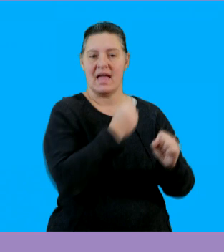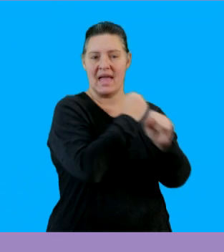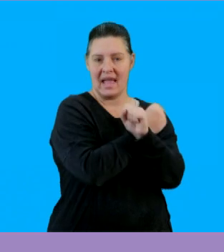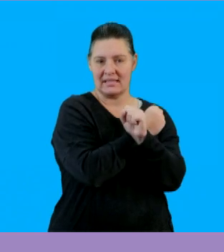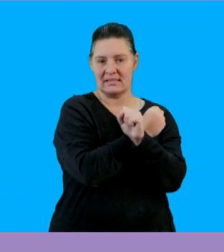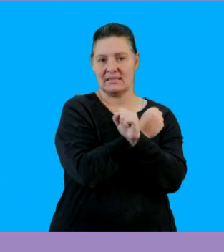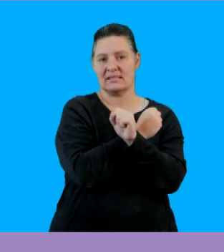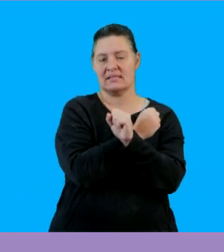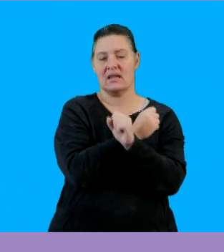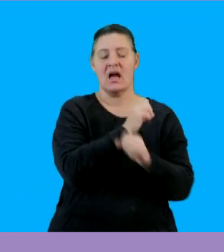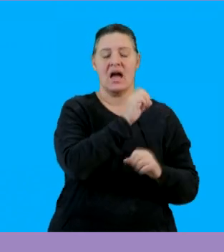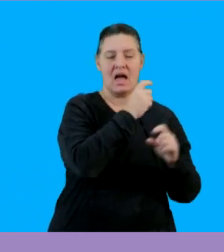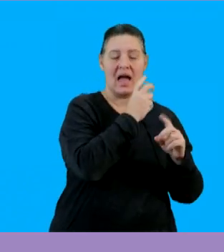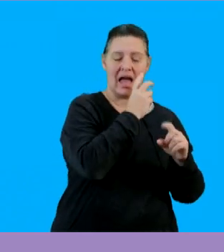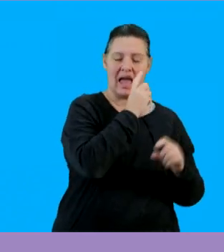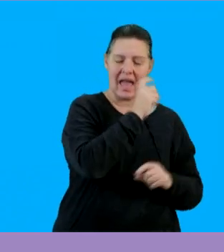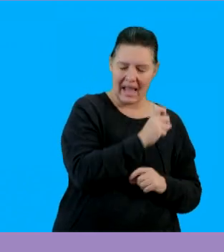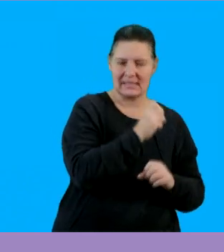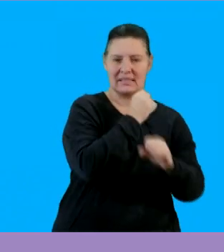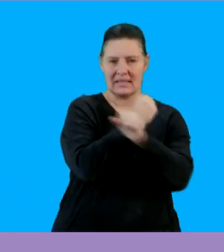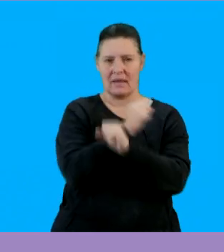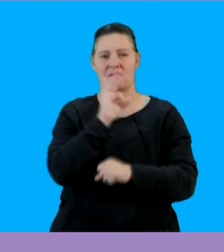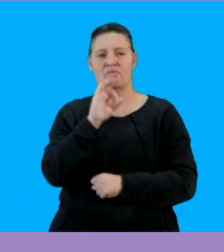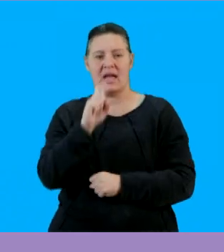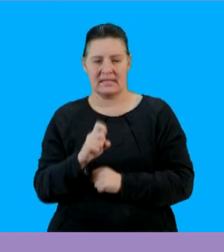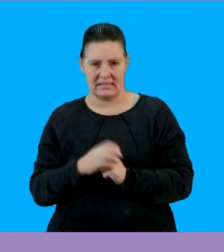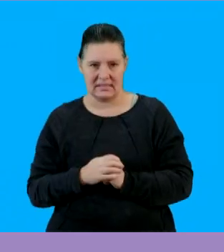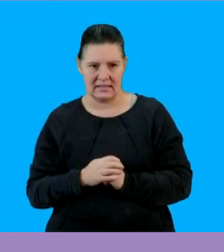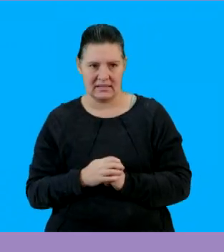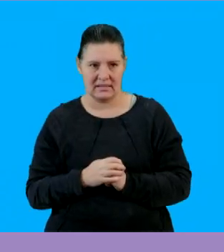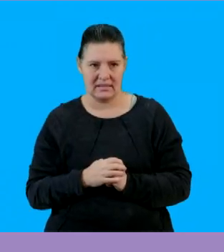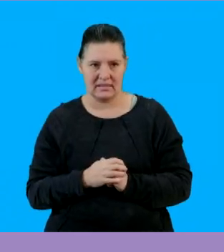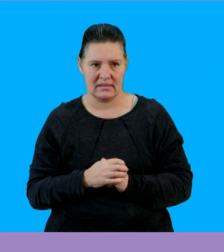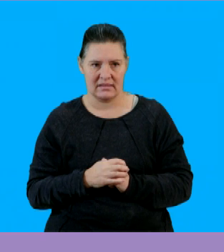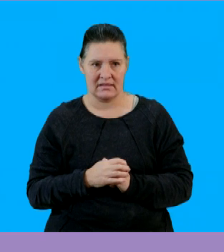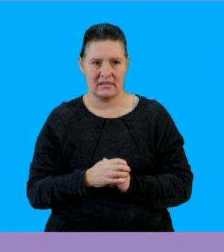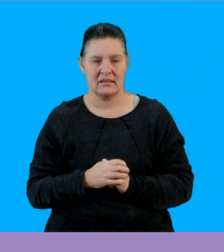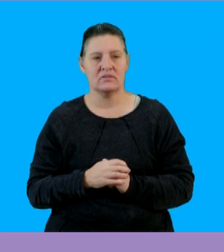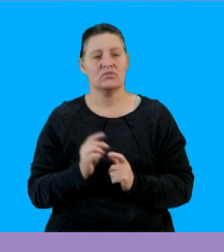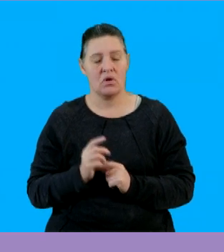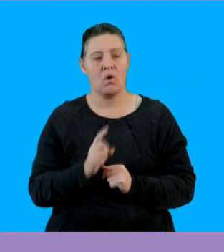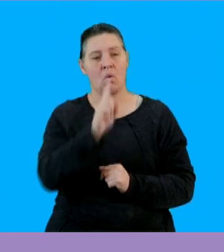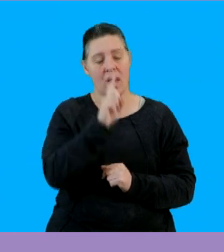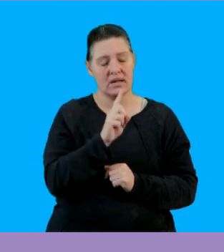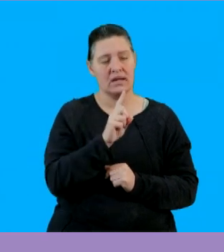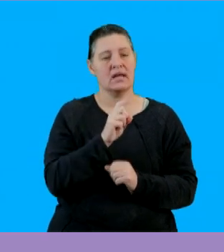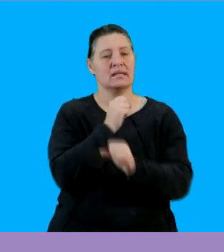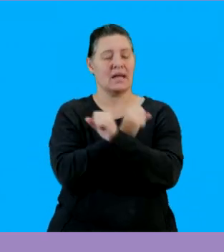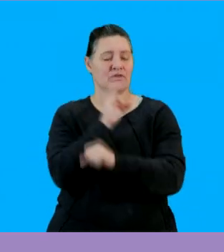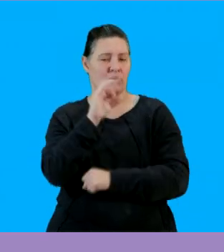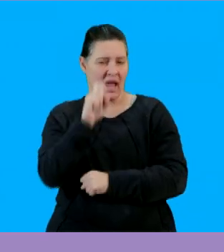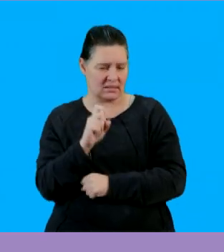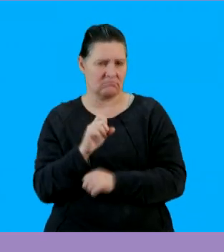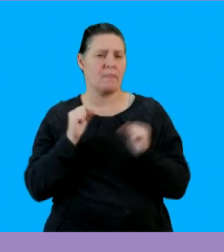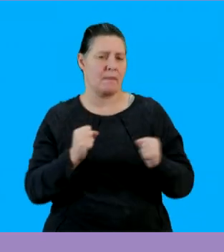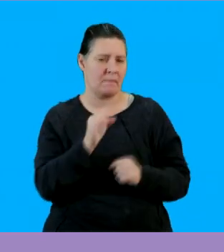x multiplied by 3x. So that is 1x multiplied by 3x. So 1 multiplied by 3 is